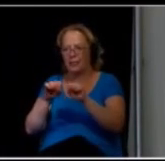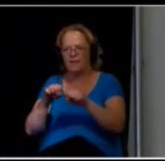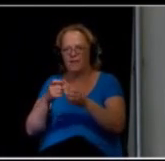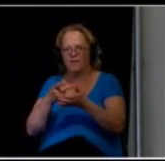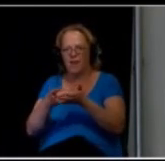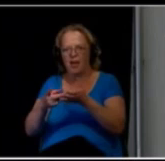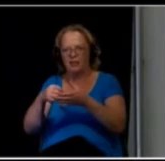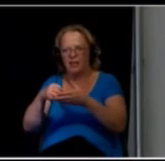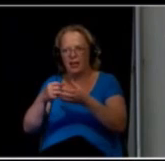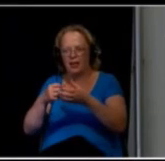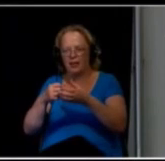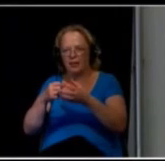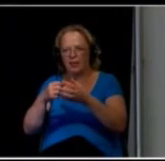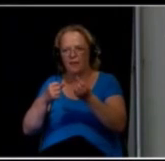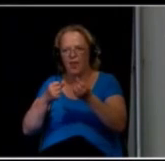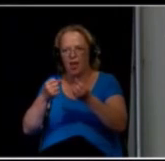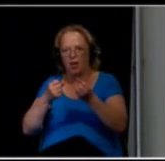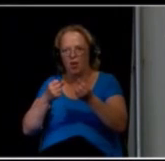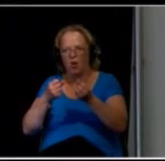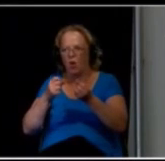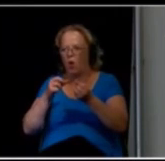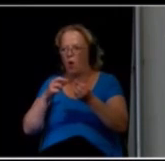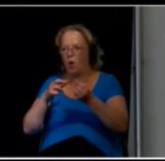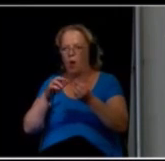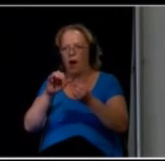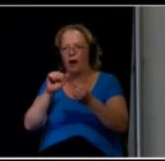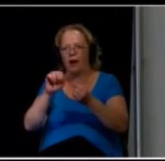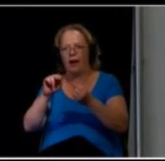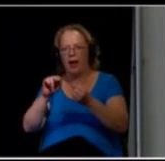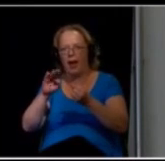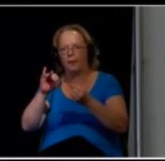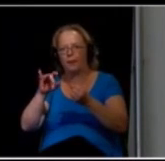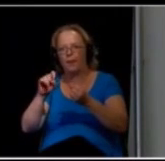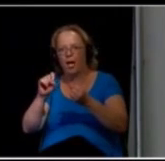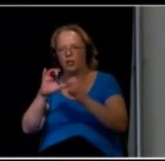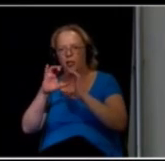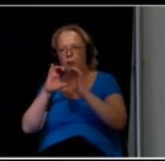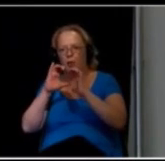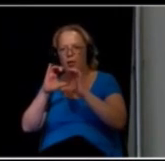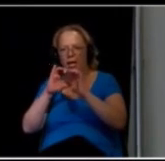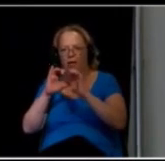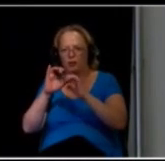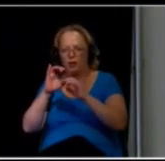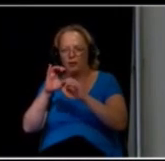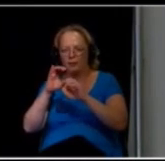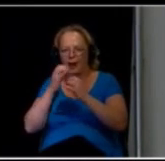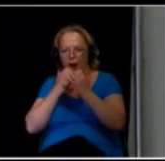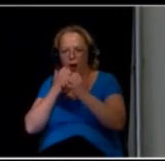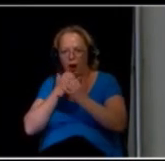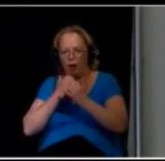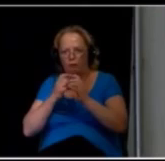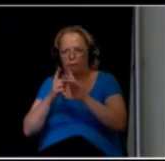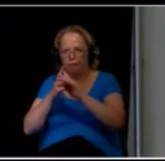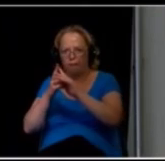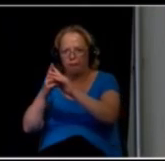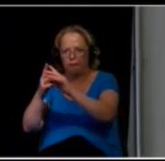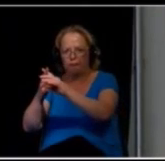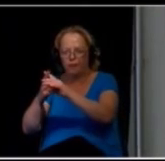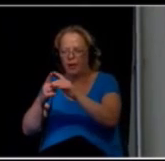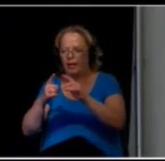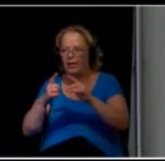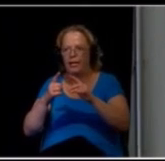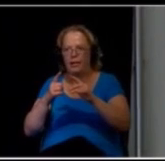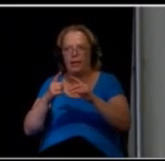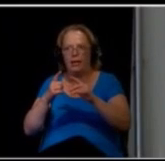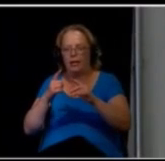vehicle, or there's a CAN bus communication error, or you know, there's just the debugging of a huge range of issues